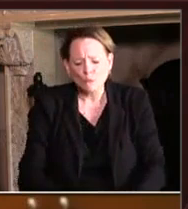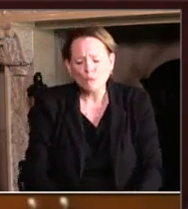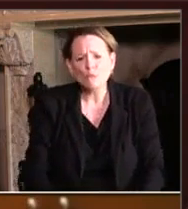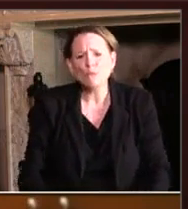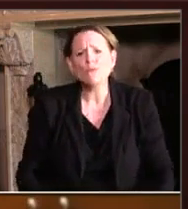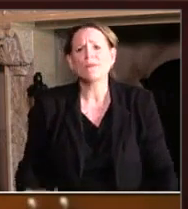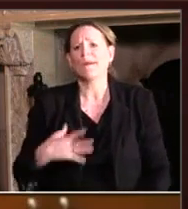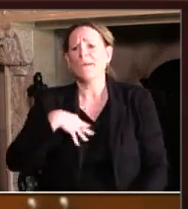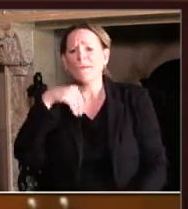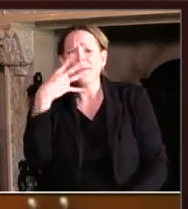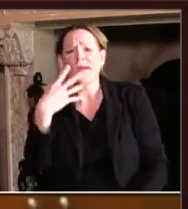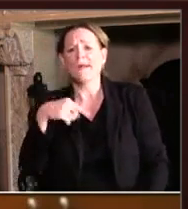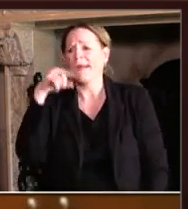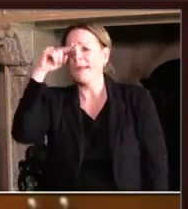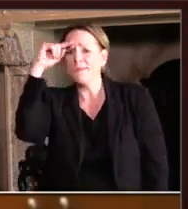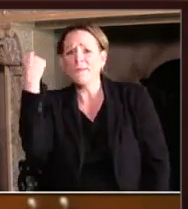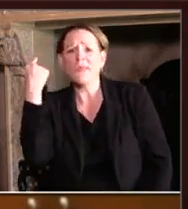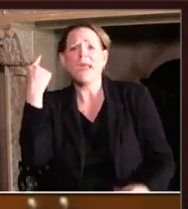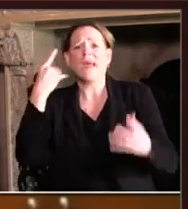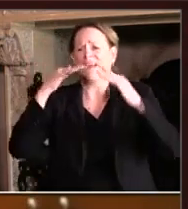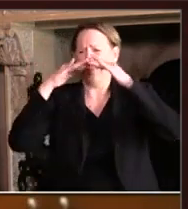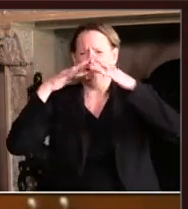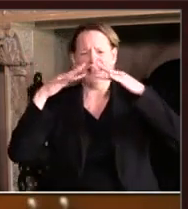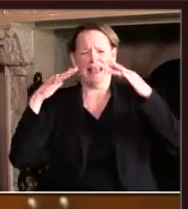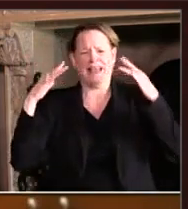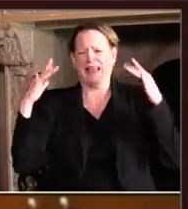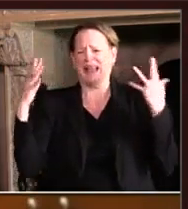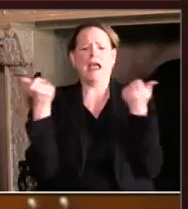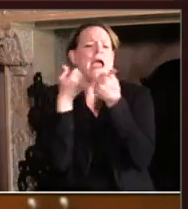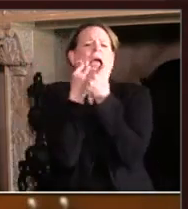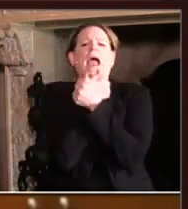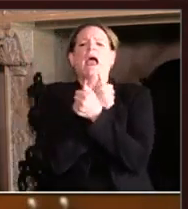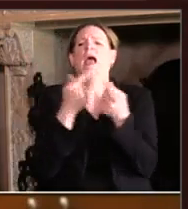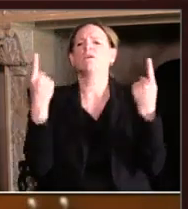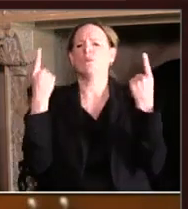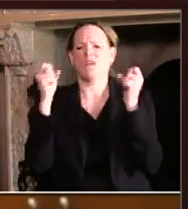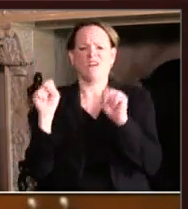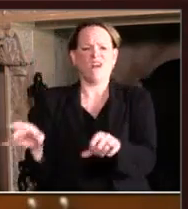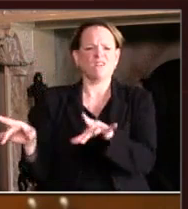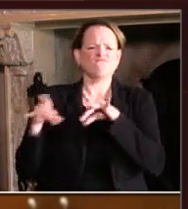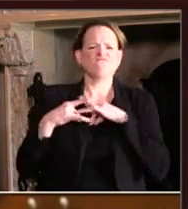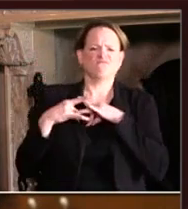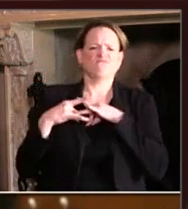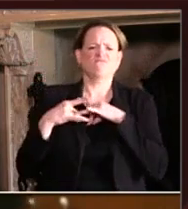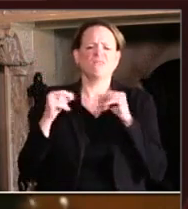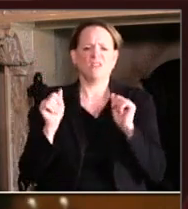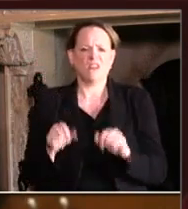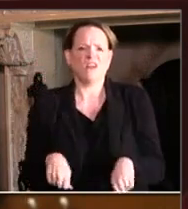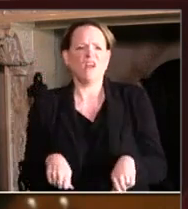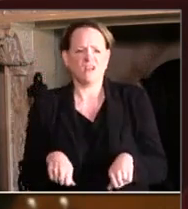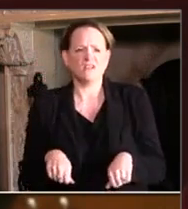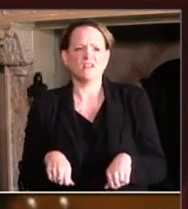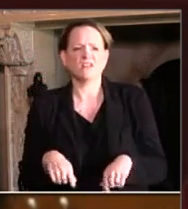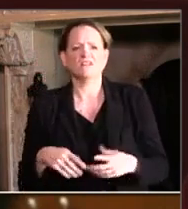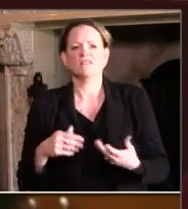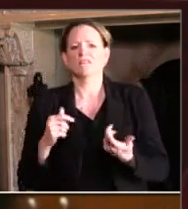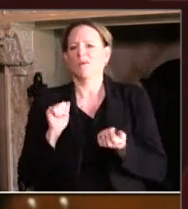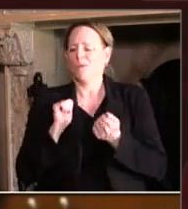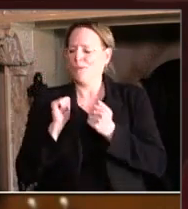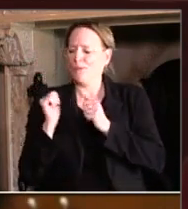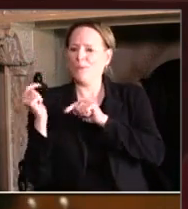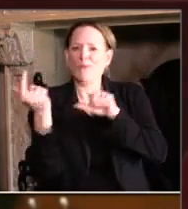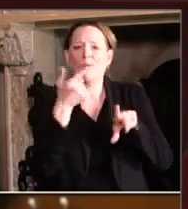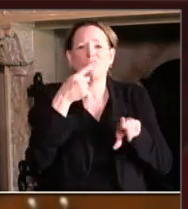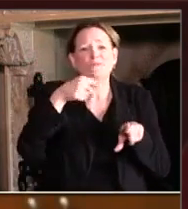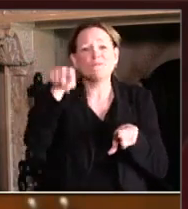we must not become careless in our activities and our social engagement. I absolutely understand that